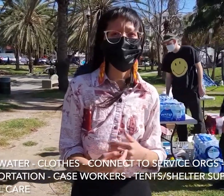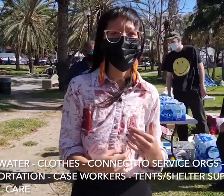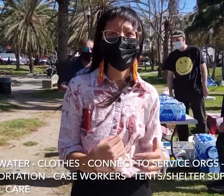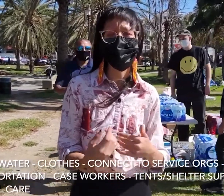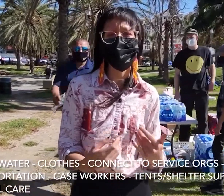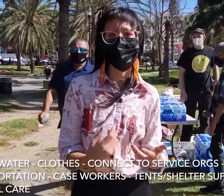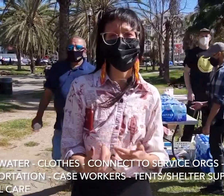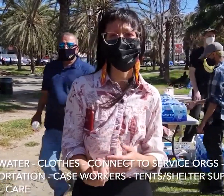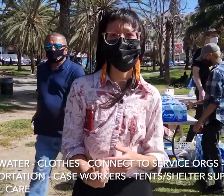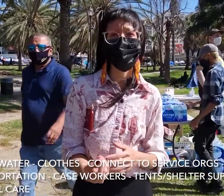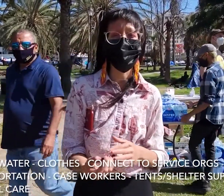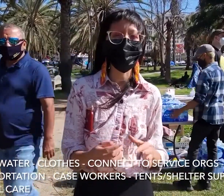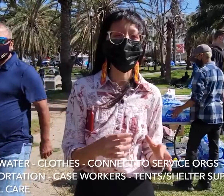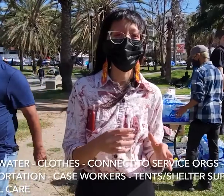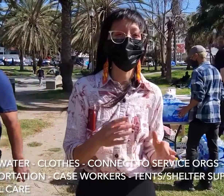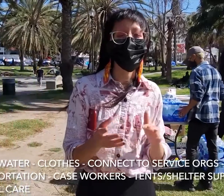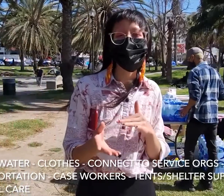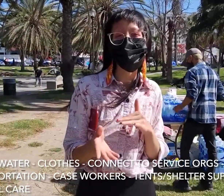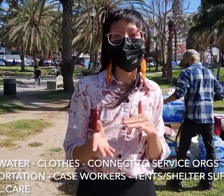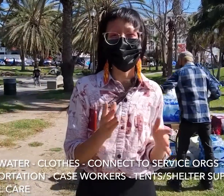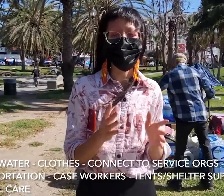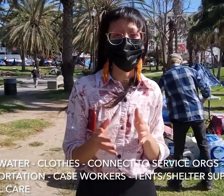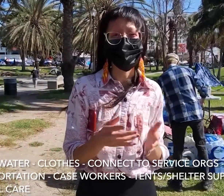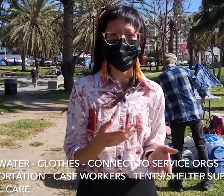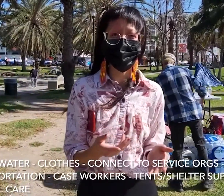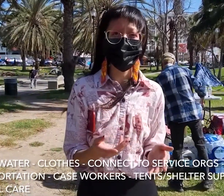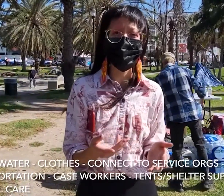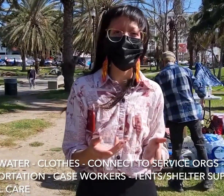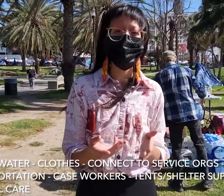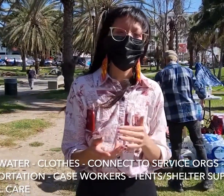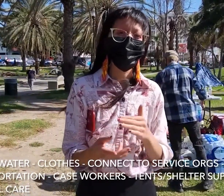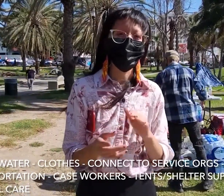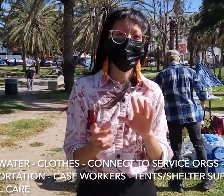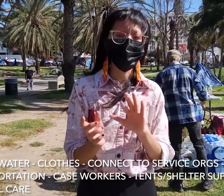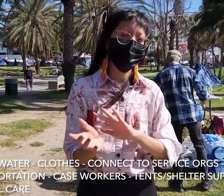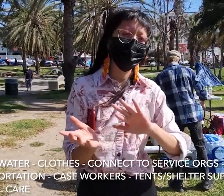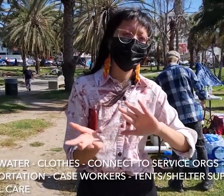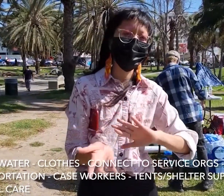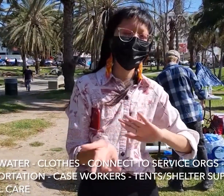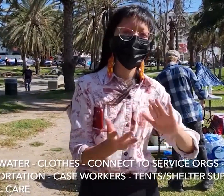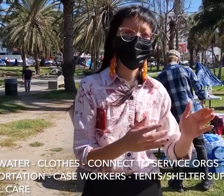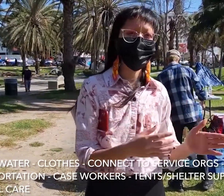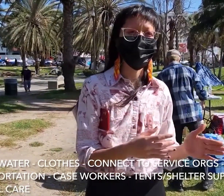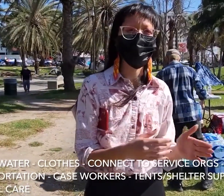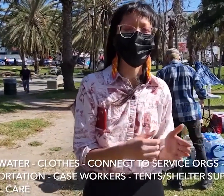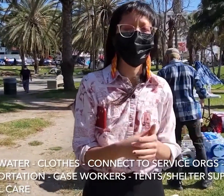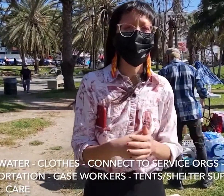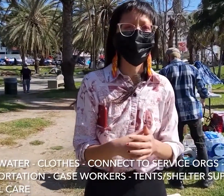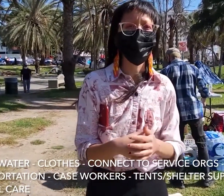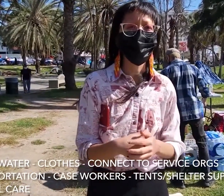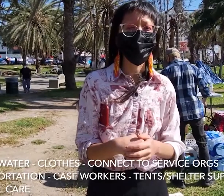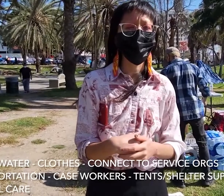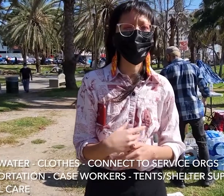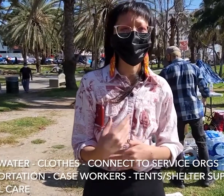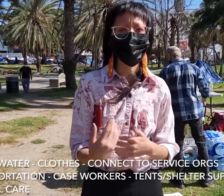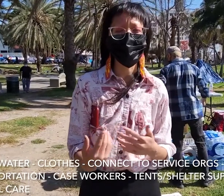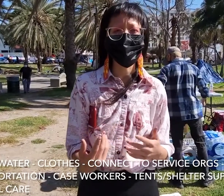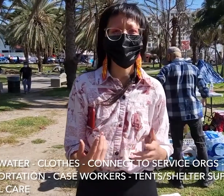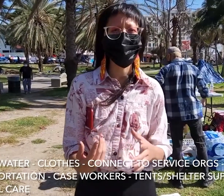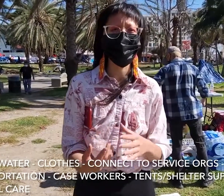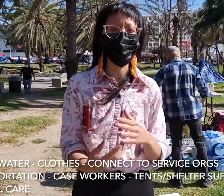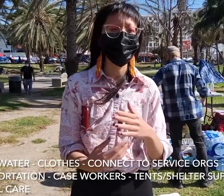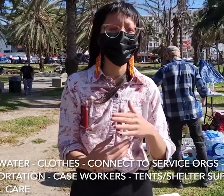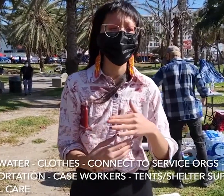more services. We have individual volunteers who kind of work as unofficial caseworkers to like transport people to shelters. One of our